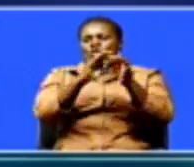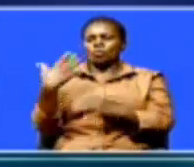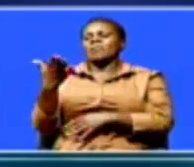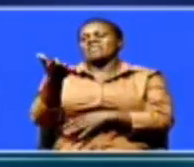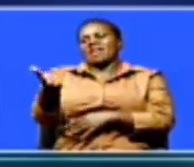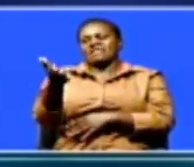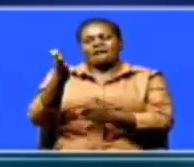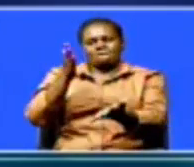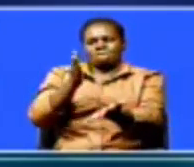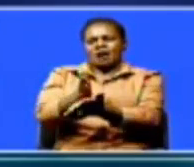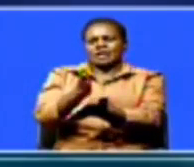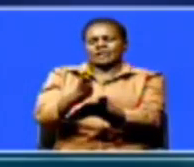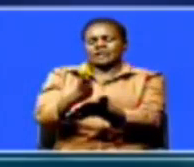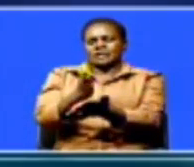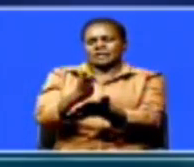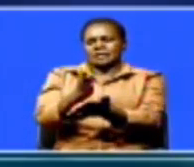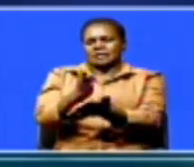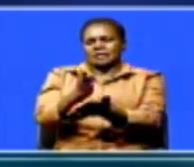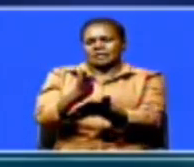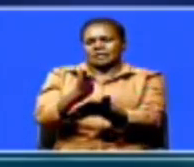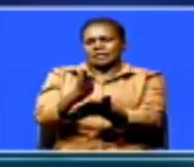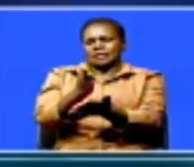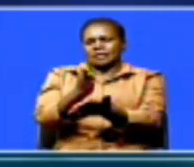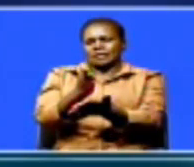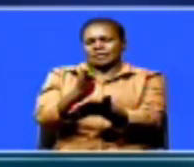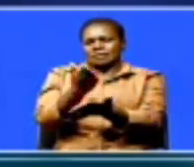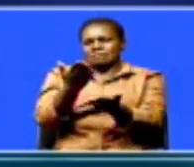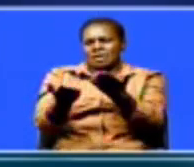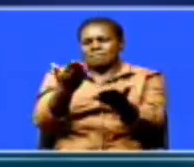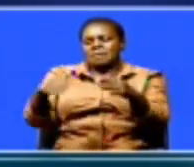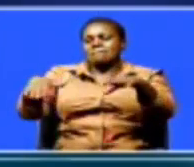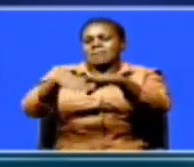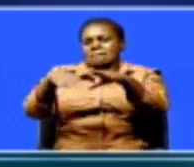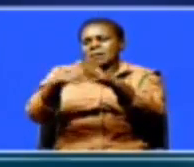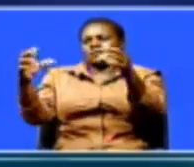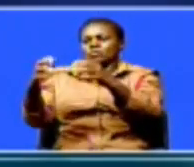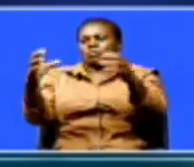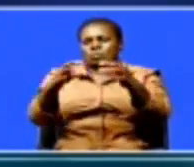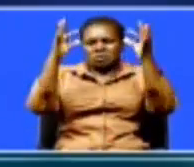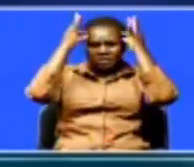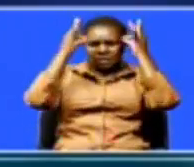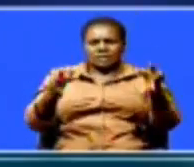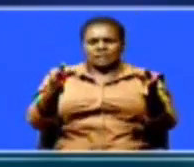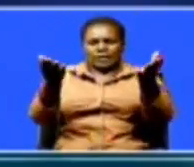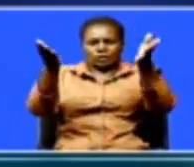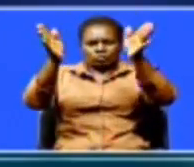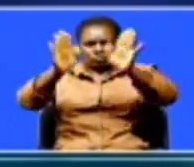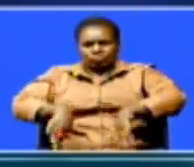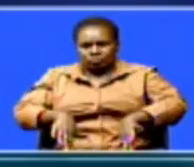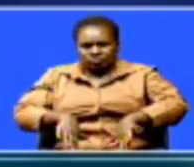is still valid unless the constituent member parties decide that it is no longer